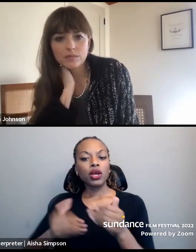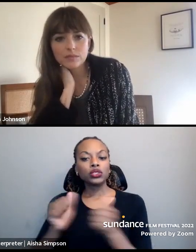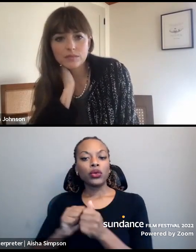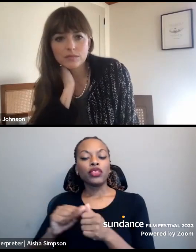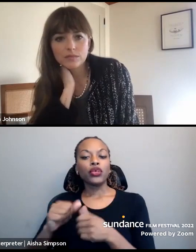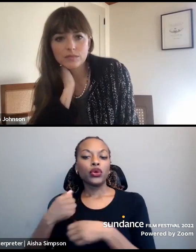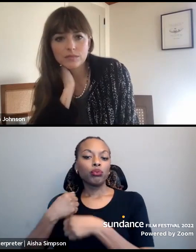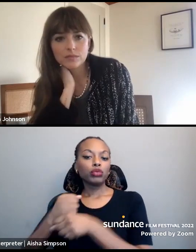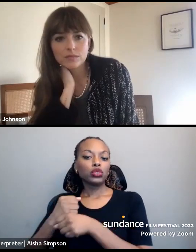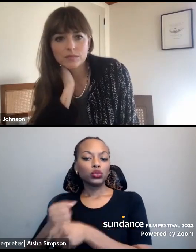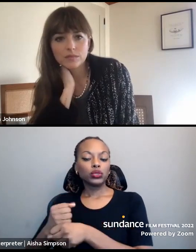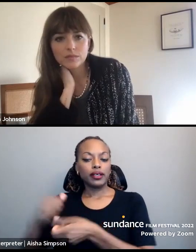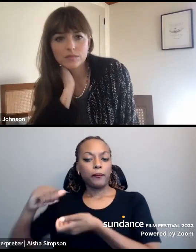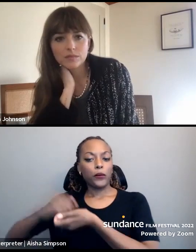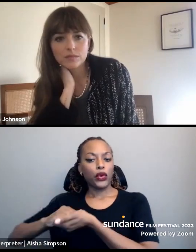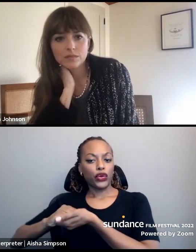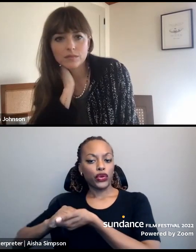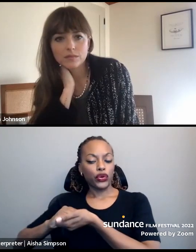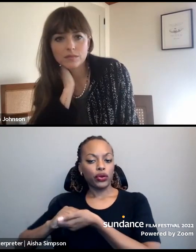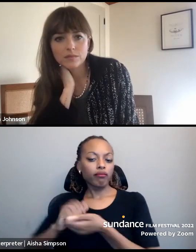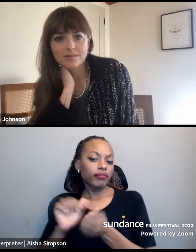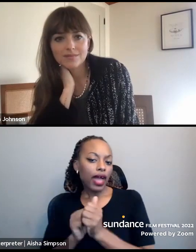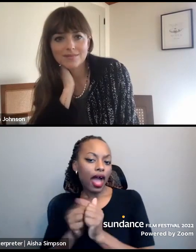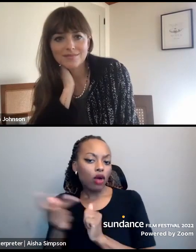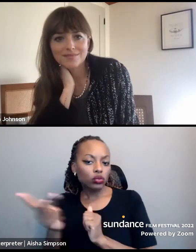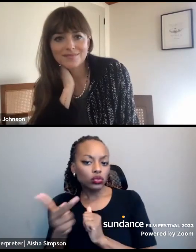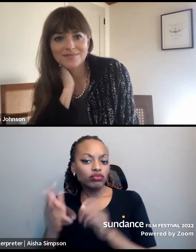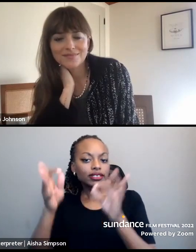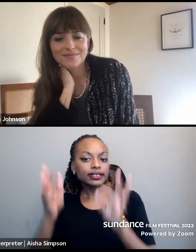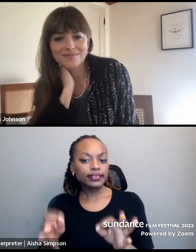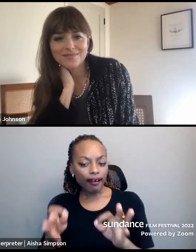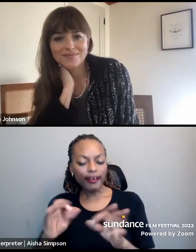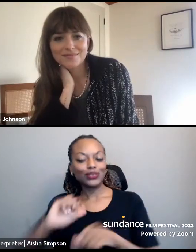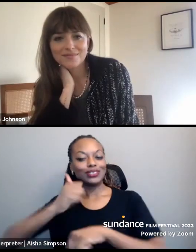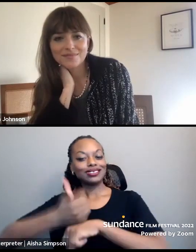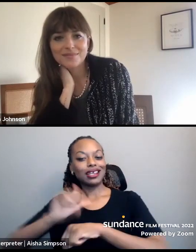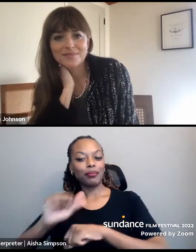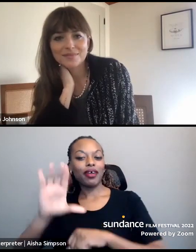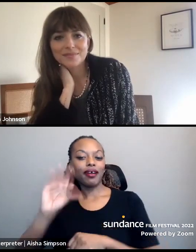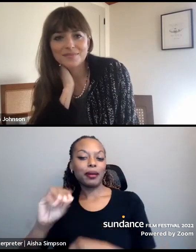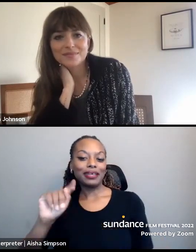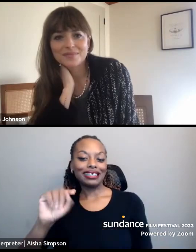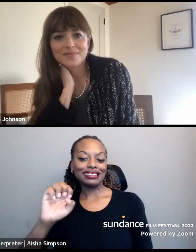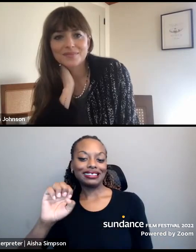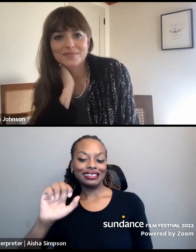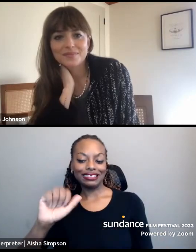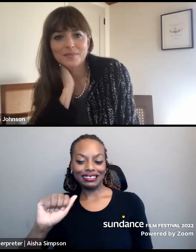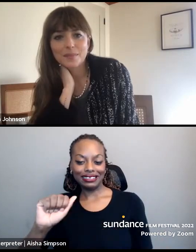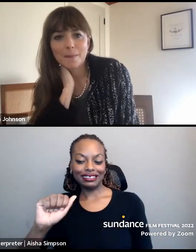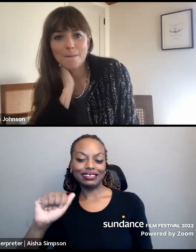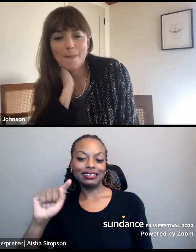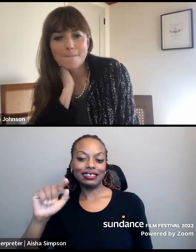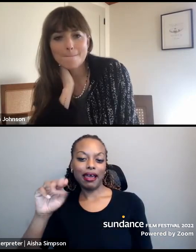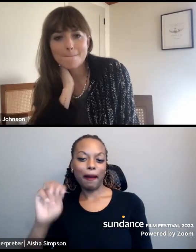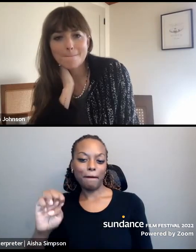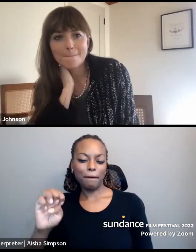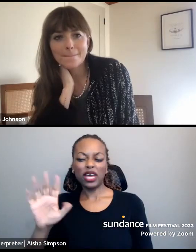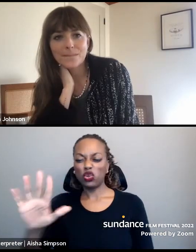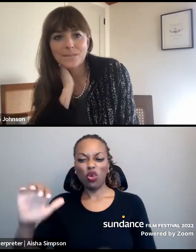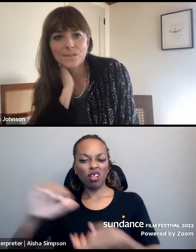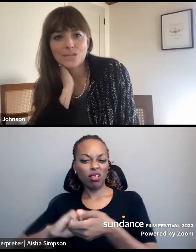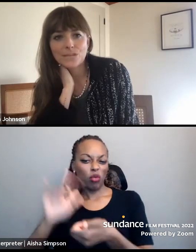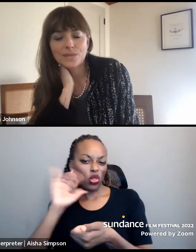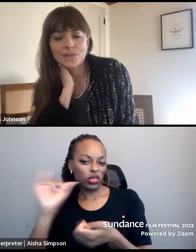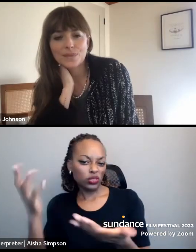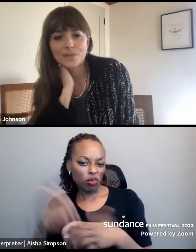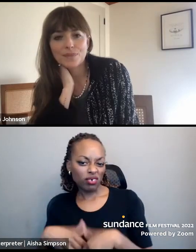would love to hear how the two of you first decided to form Tea Time and sort of what your collaboration looks like. Because I remember like ages, a while back,